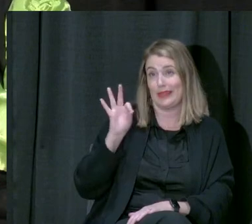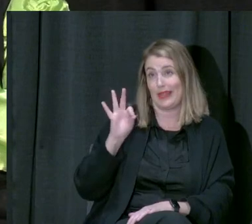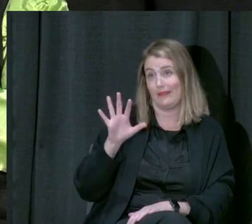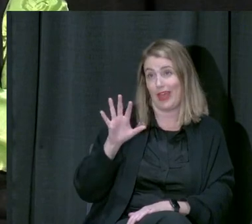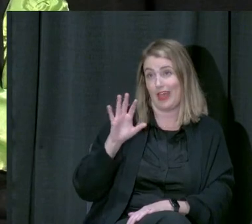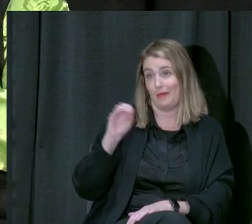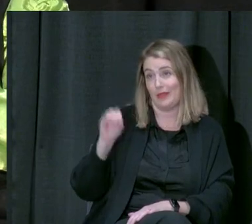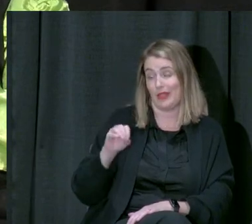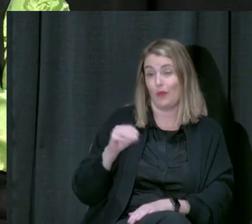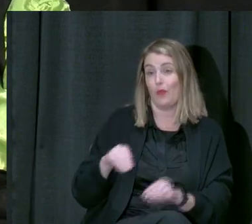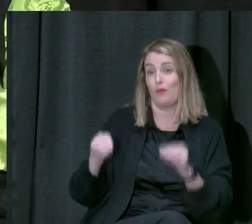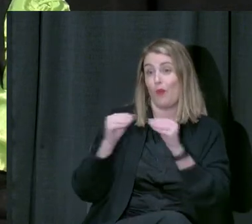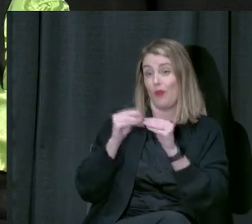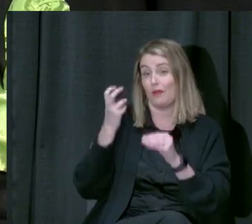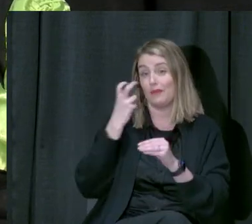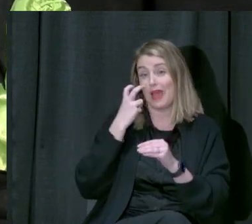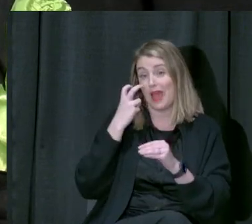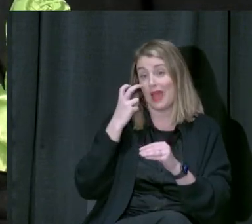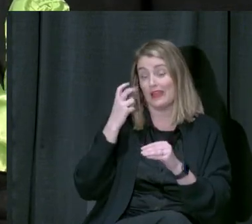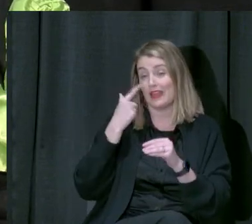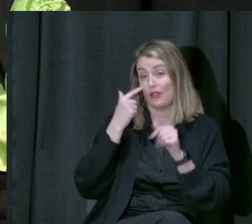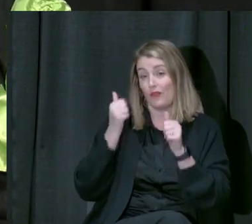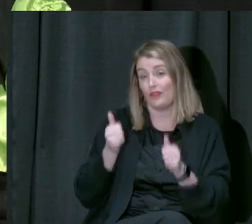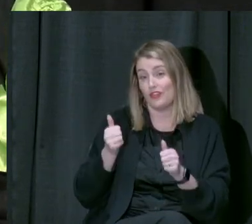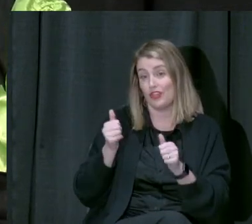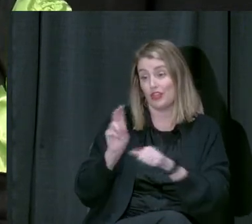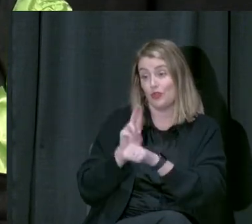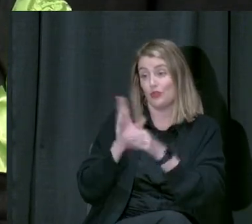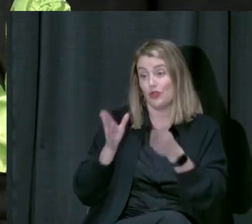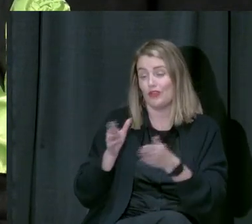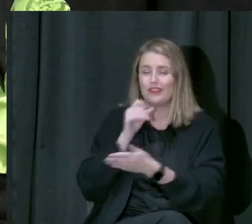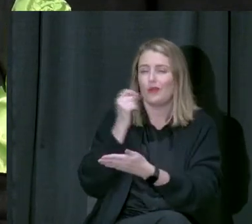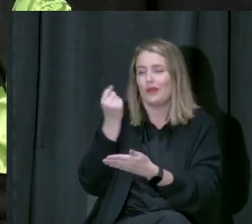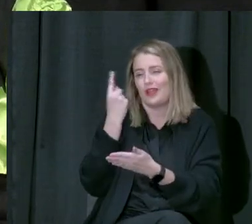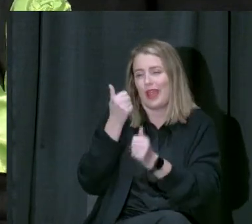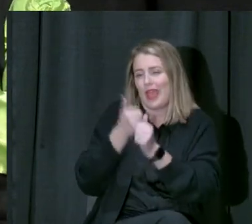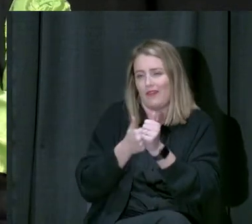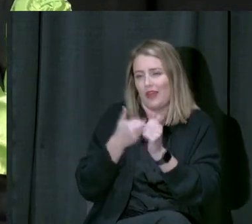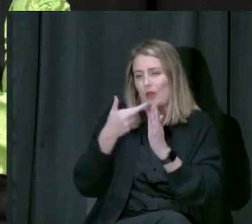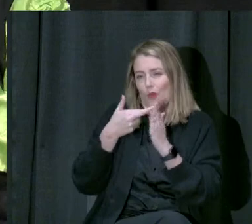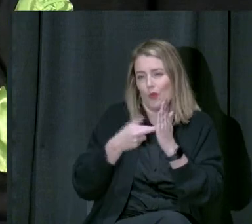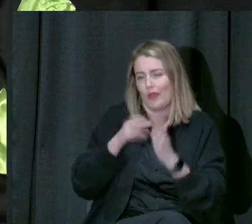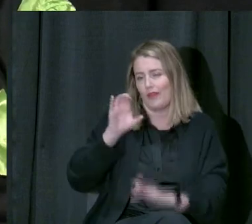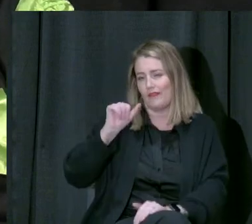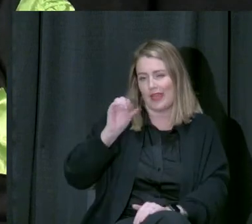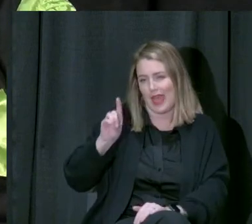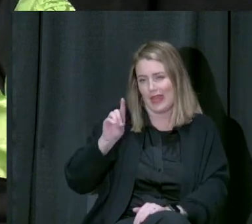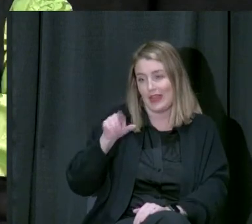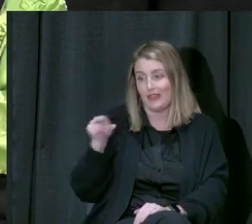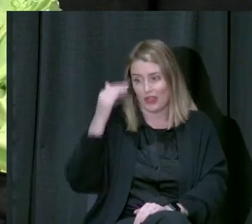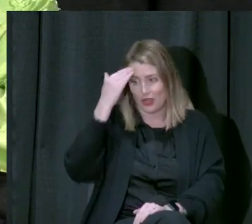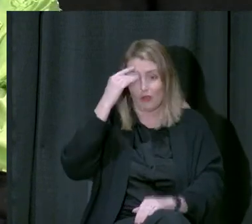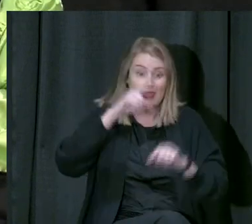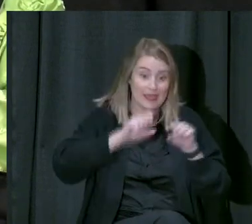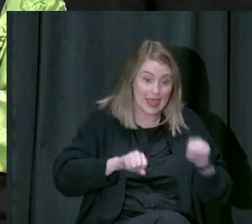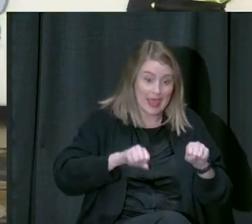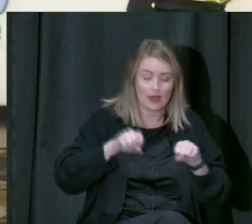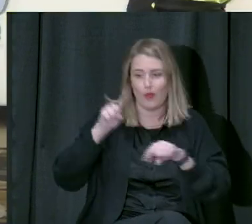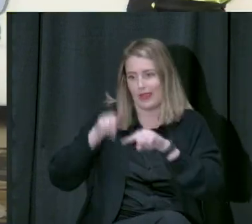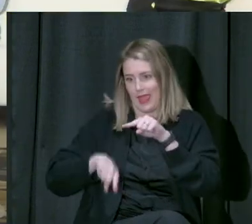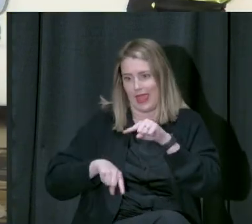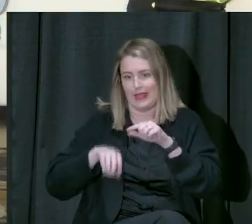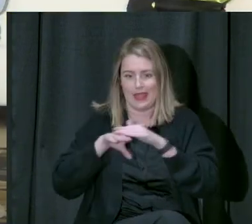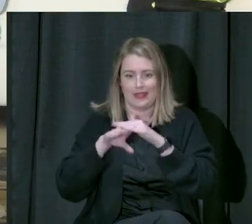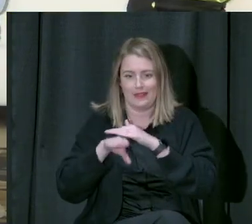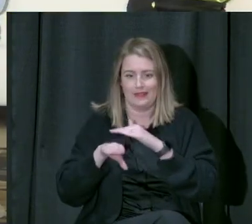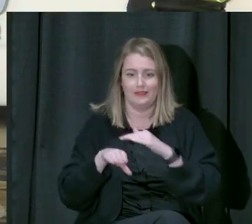95% or more of blind and low vision users don't understand every single rule of WCAG. They just know they can or can't get to something. You don't have to be